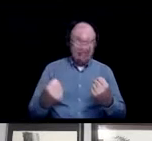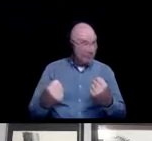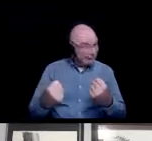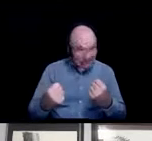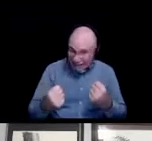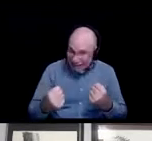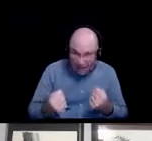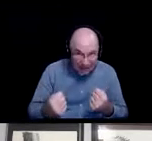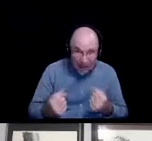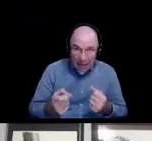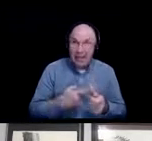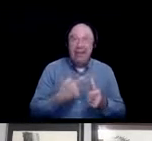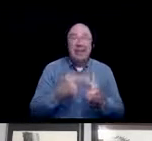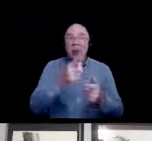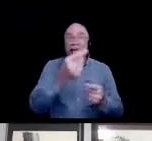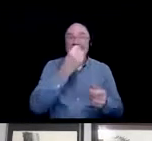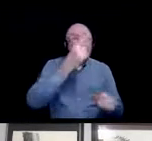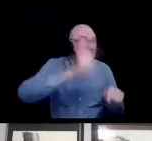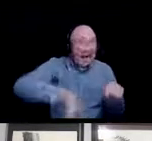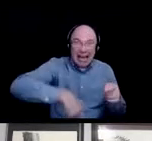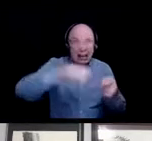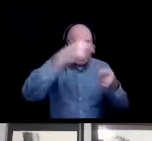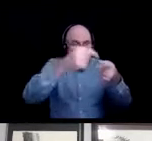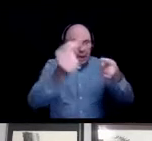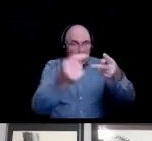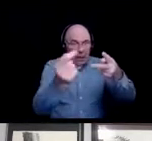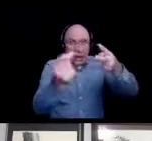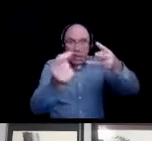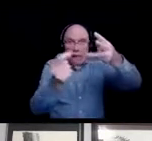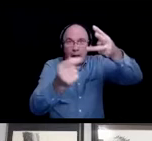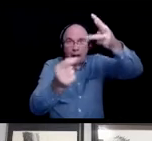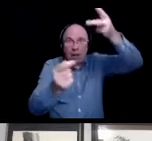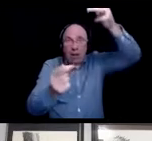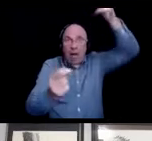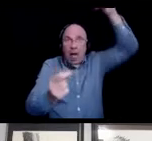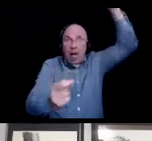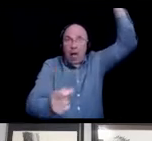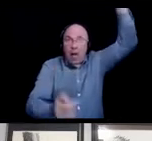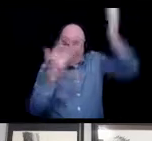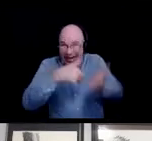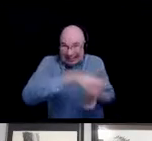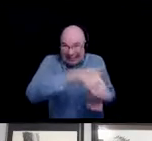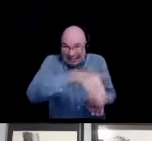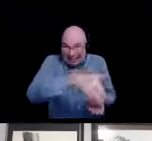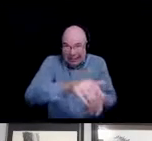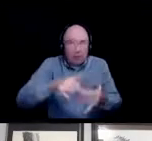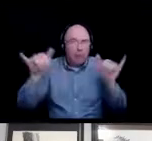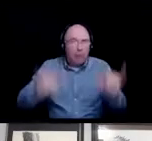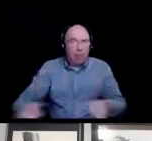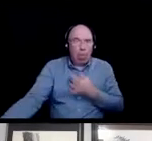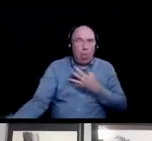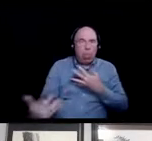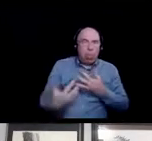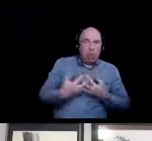you cannot eat is going to grow and grow and grow, because you just keep eliminating, but they keep going through, and the body